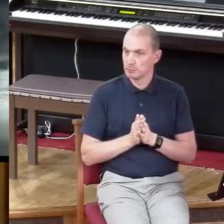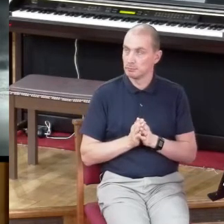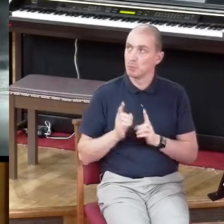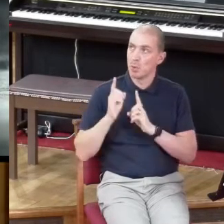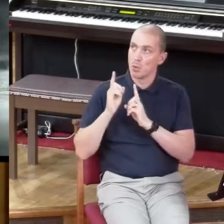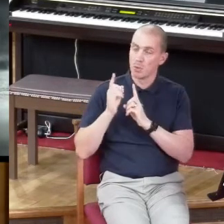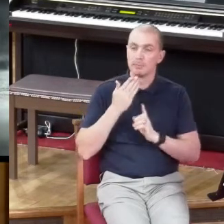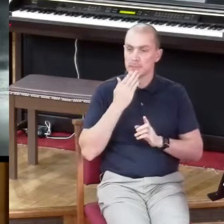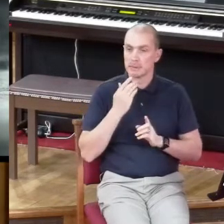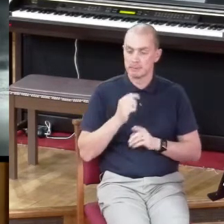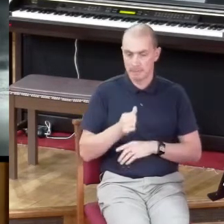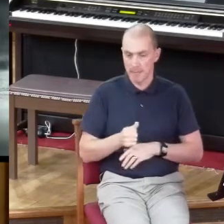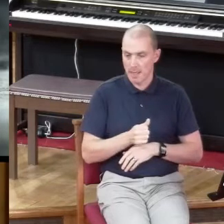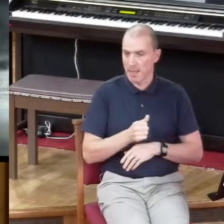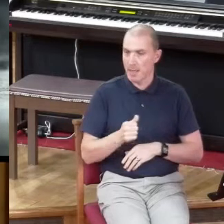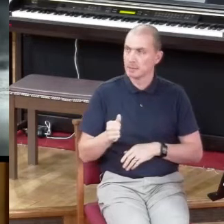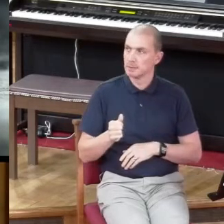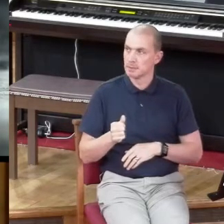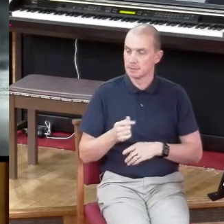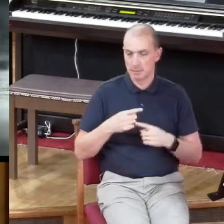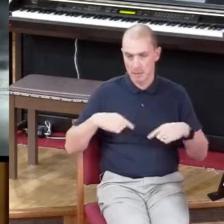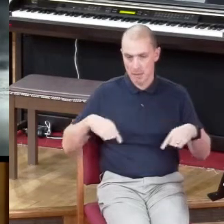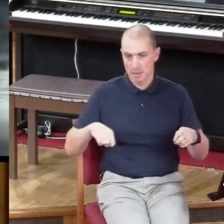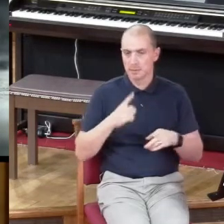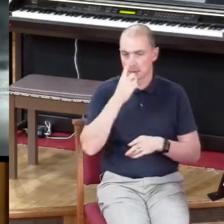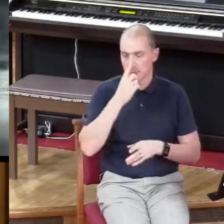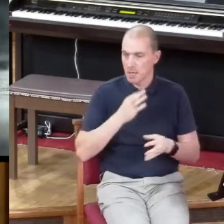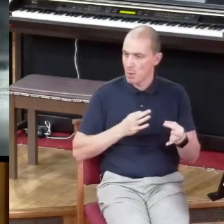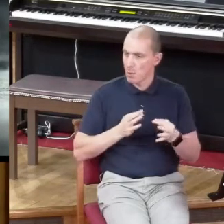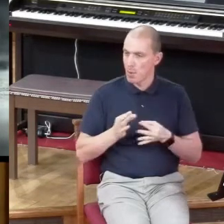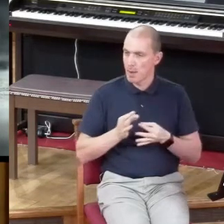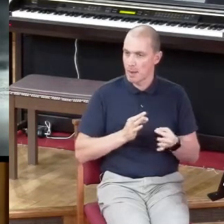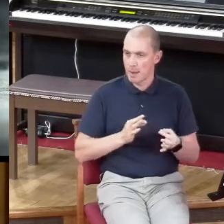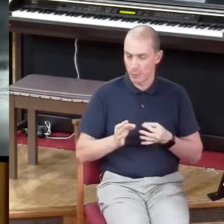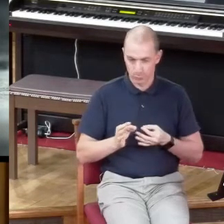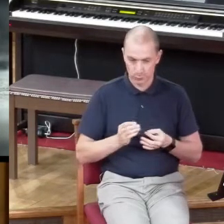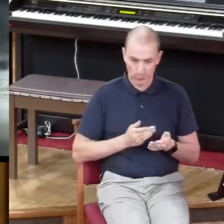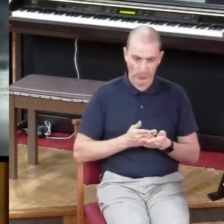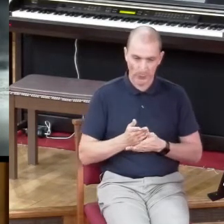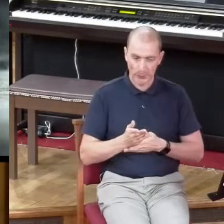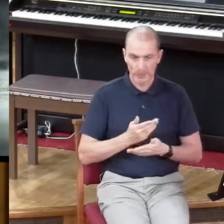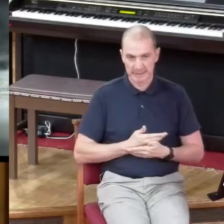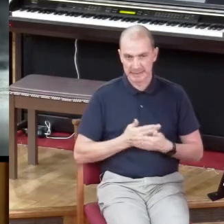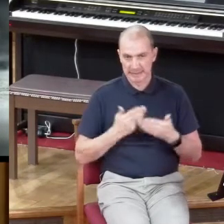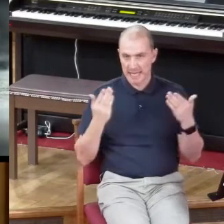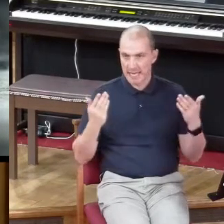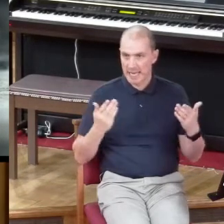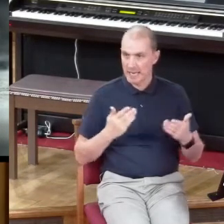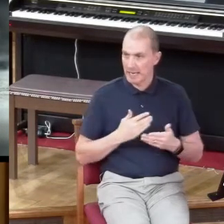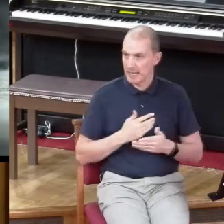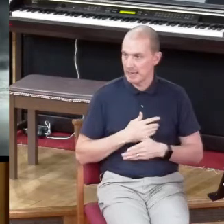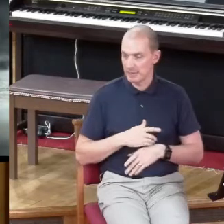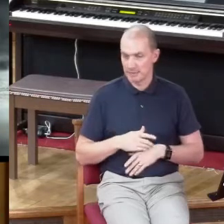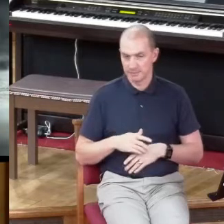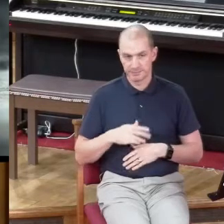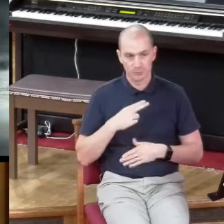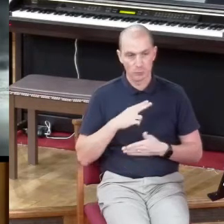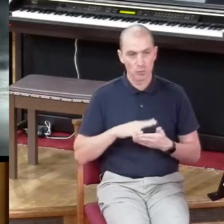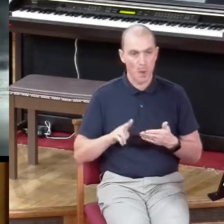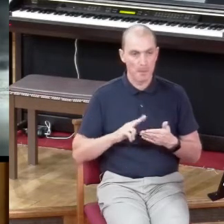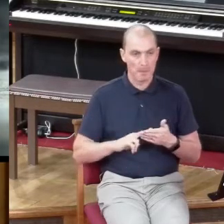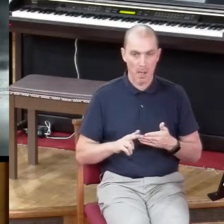help us to work these things out in our day-by-day ordinary and sometimes not so ordinary